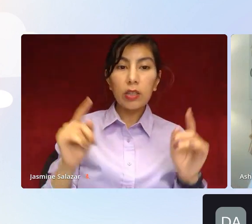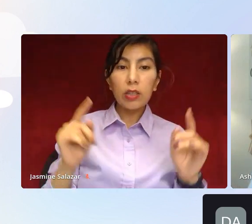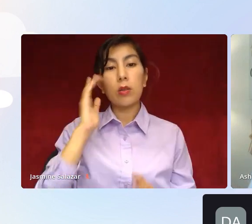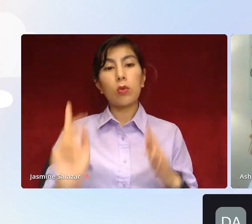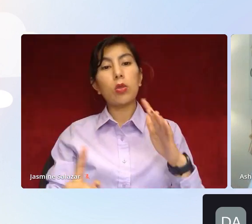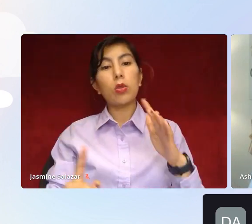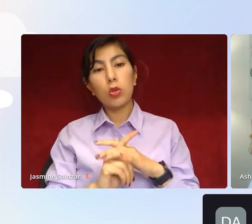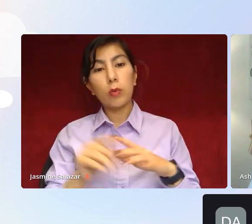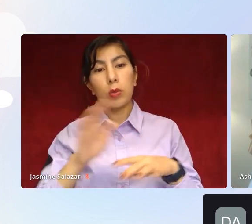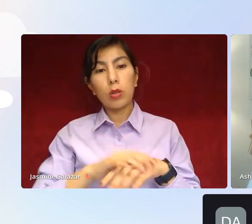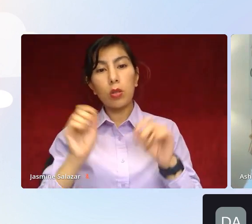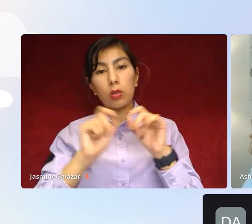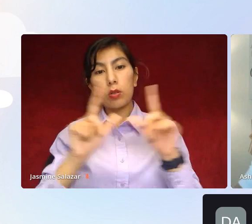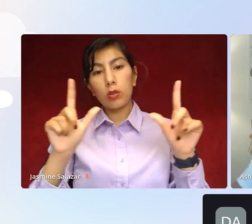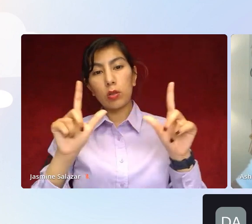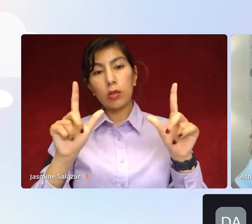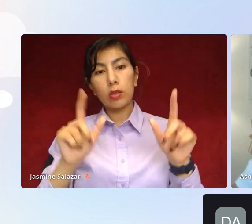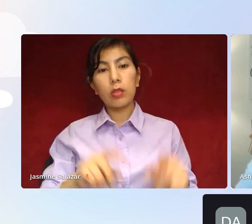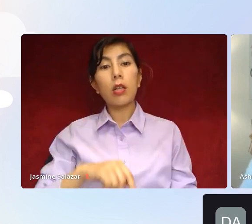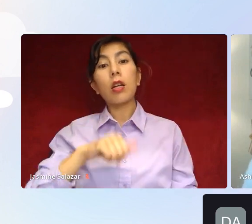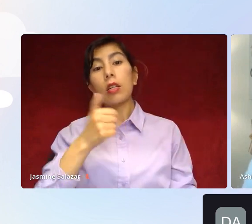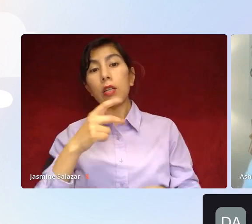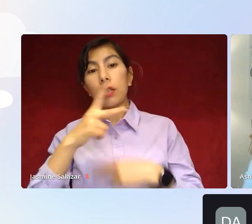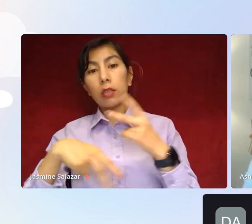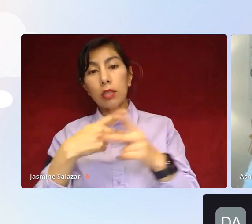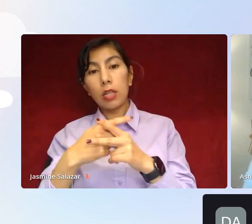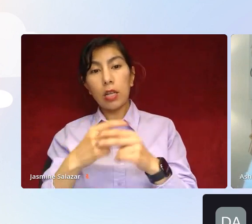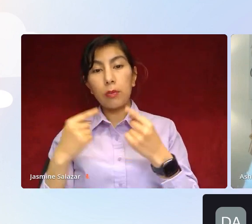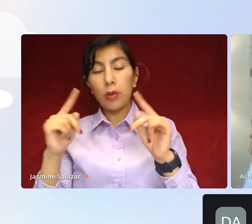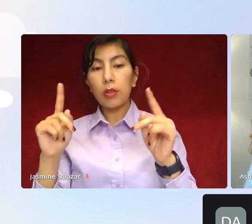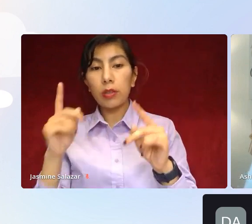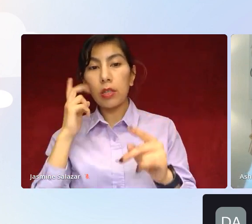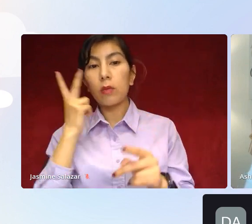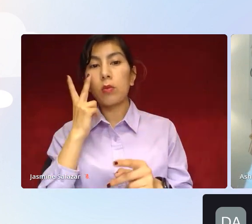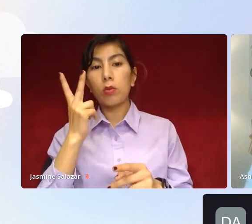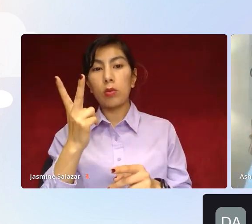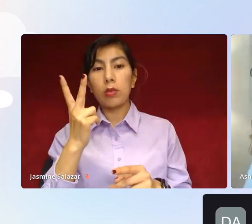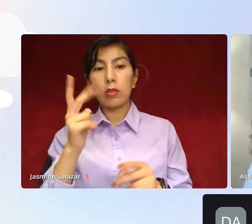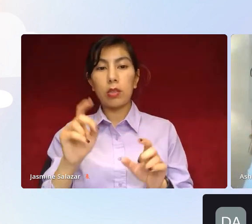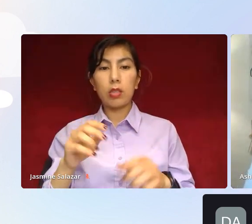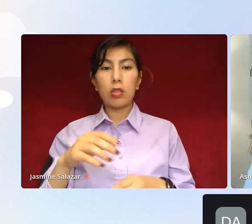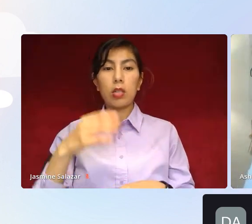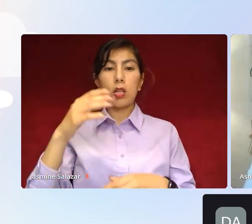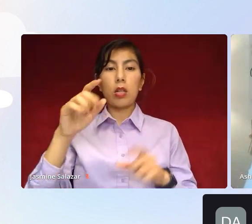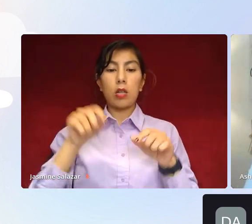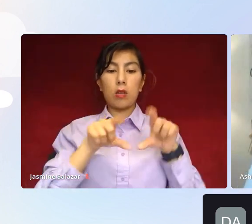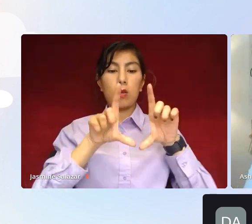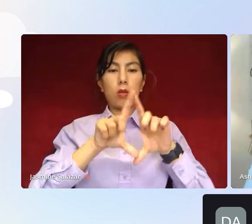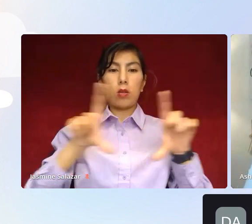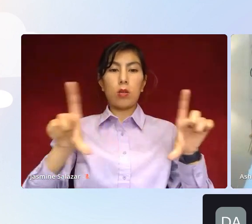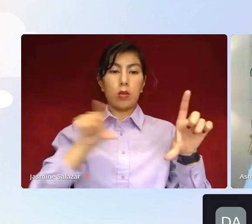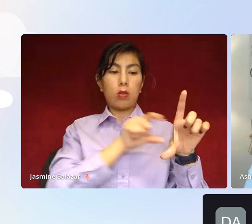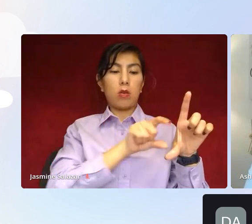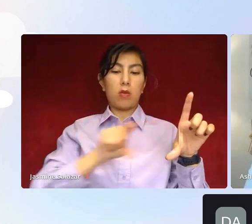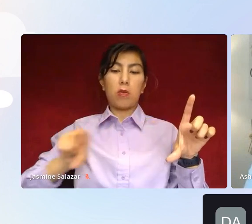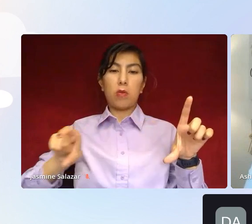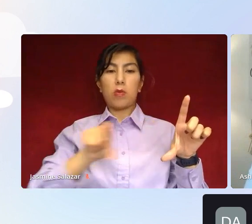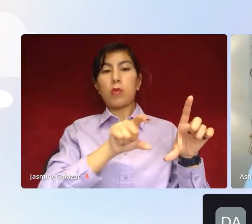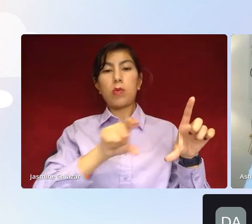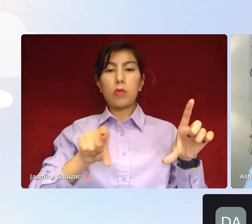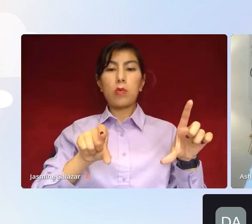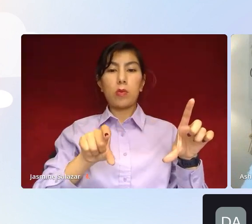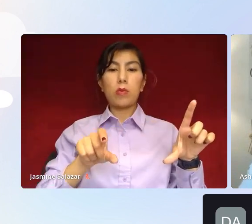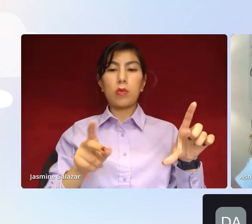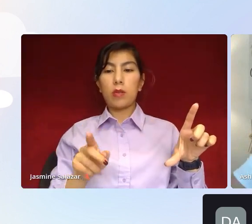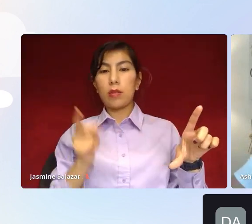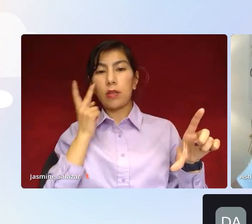There's another type of announcement that will show up at the bottom right hand side of your screen. Um, and